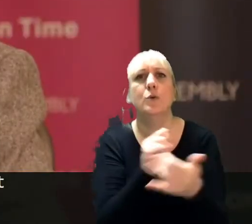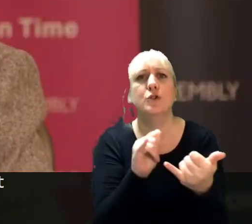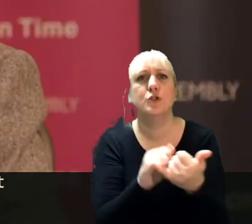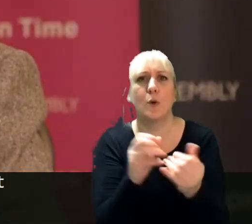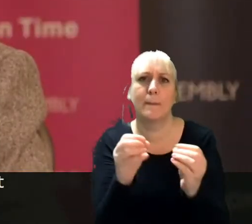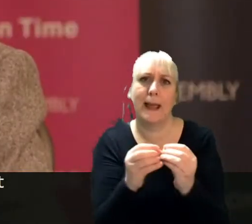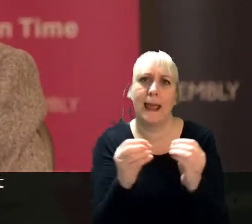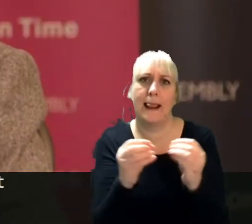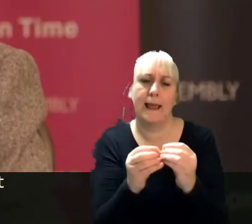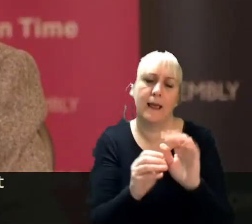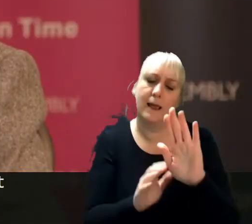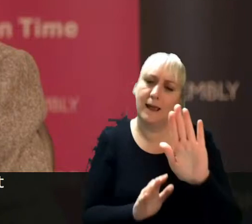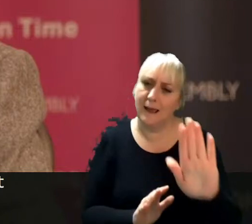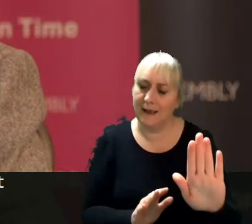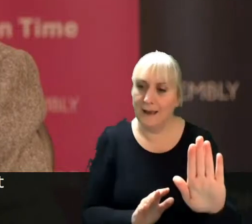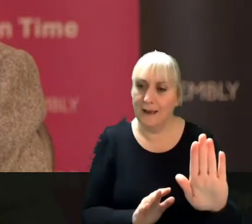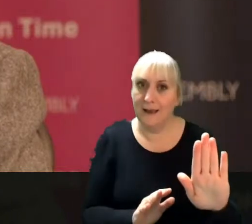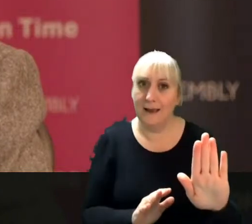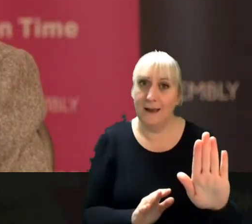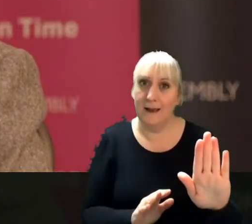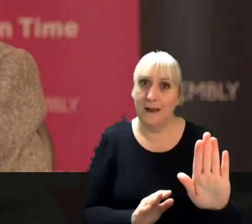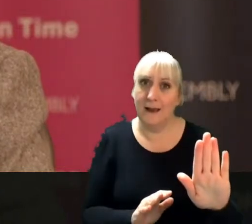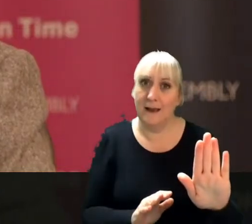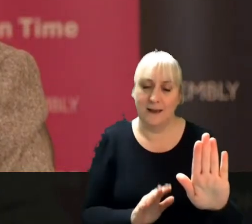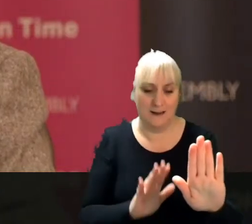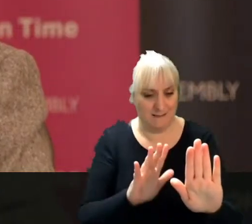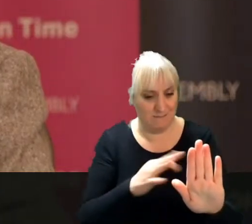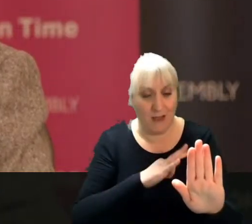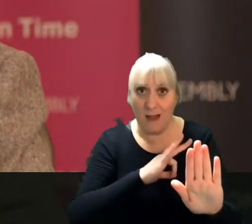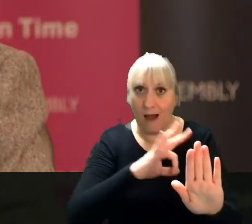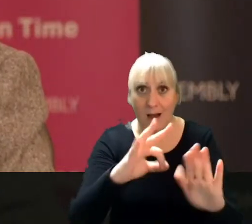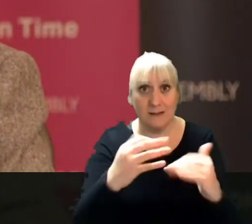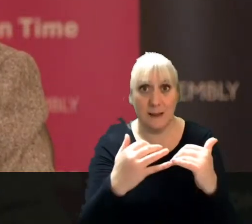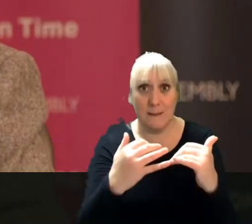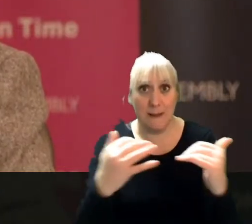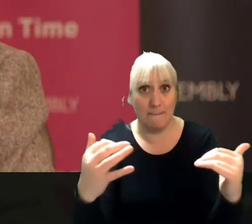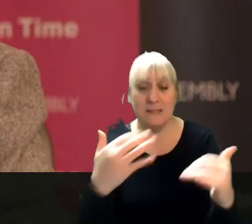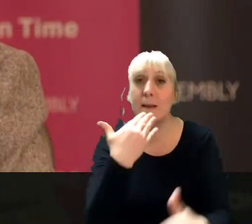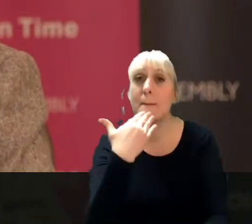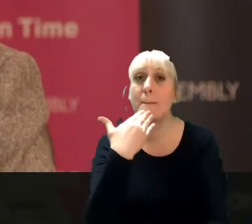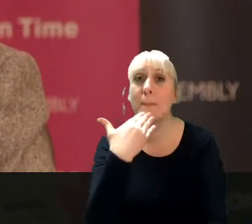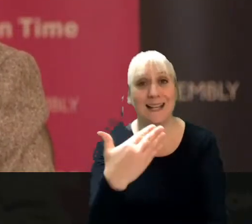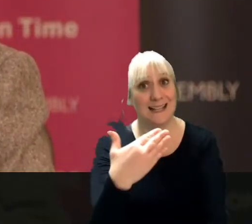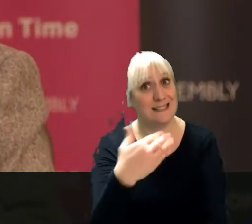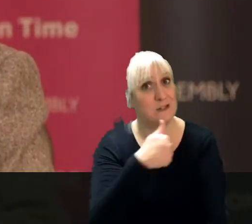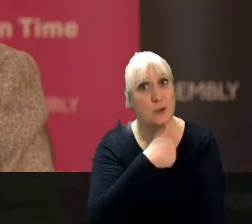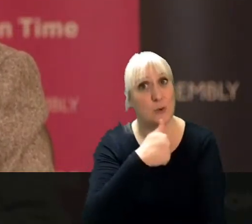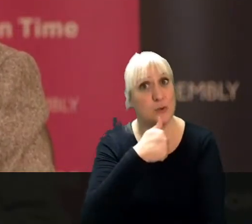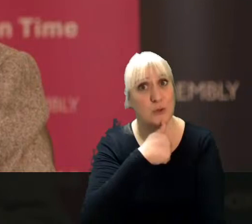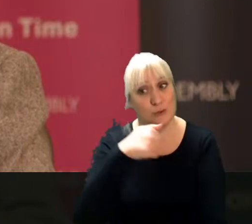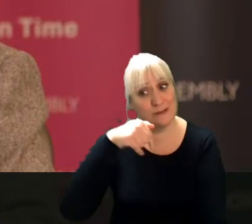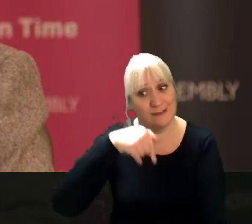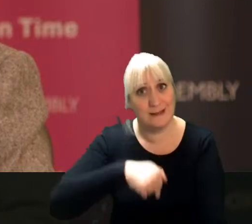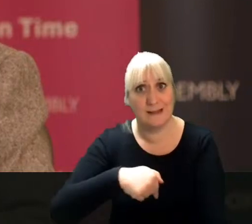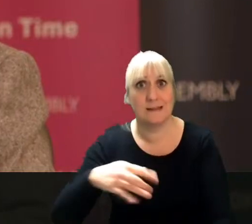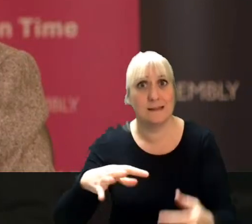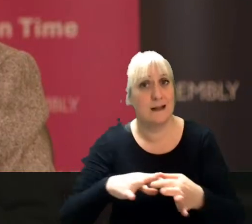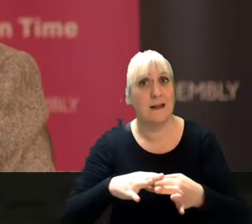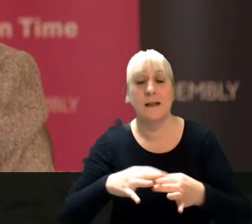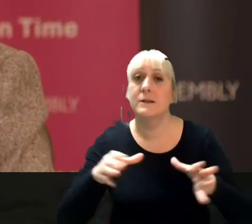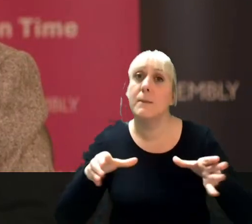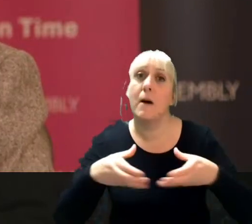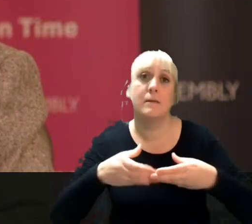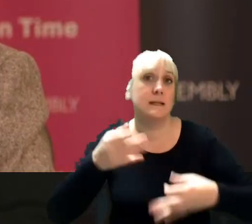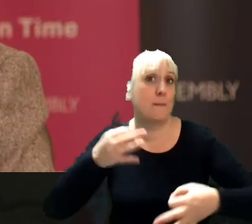ask members not to go into party politics? This is definitely not acceptable, and